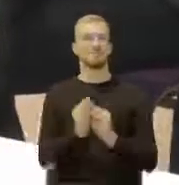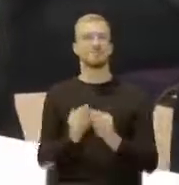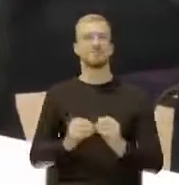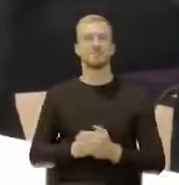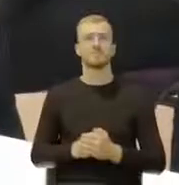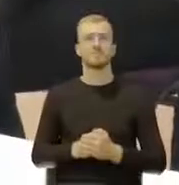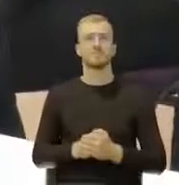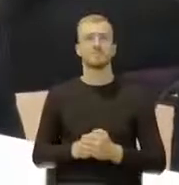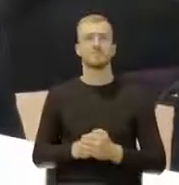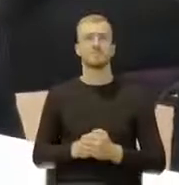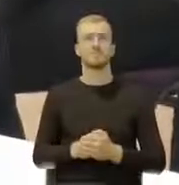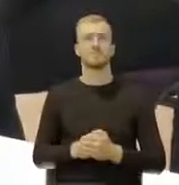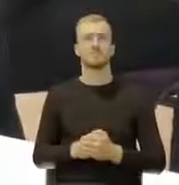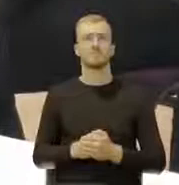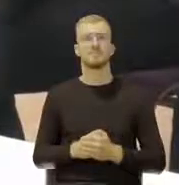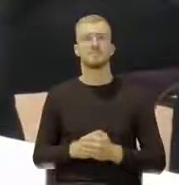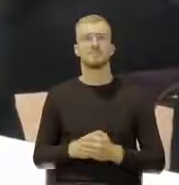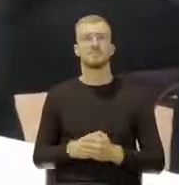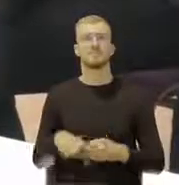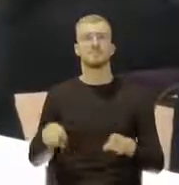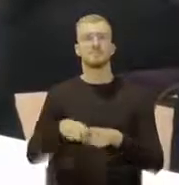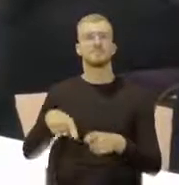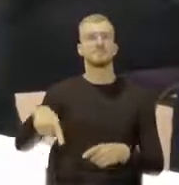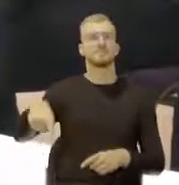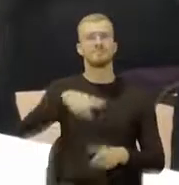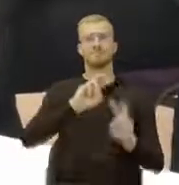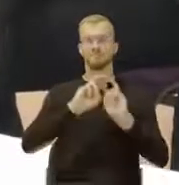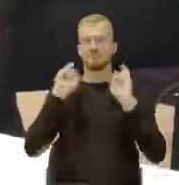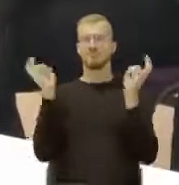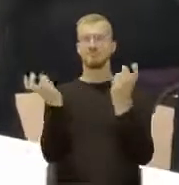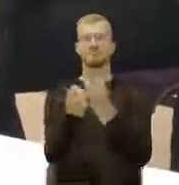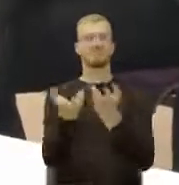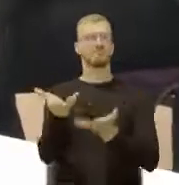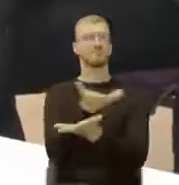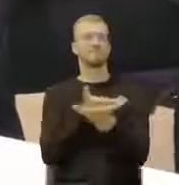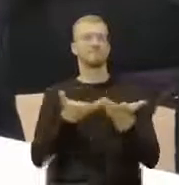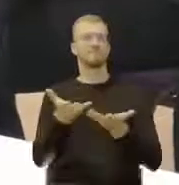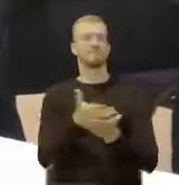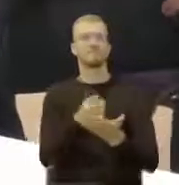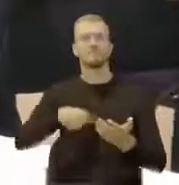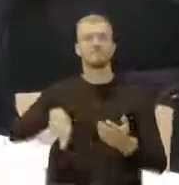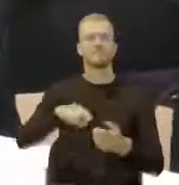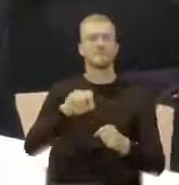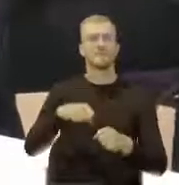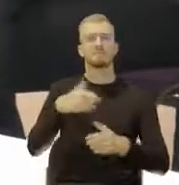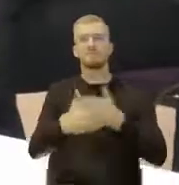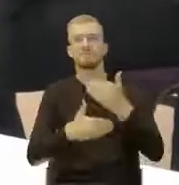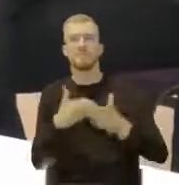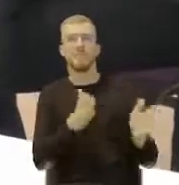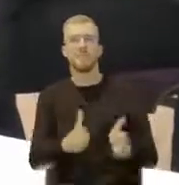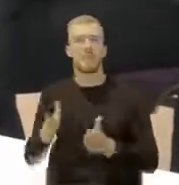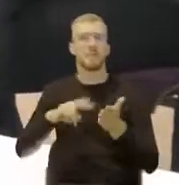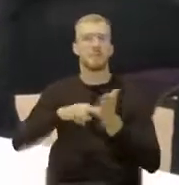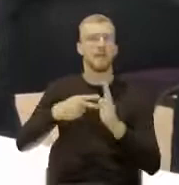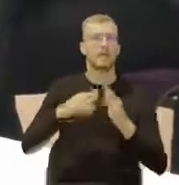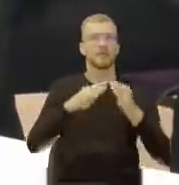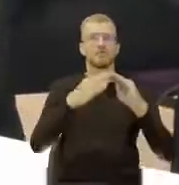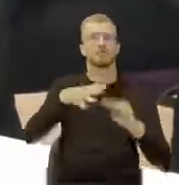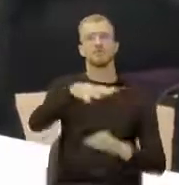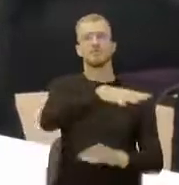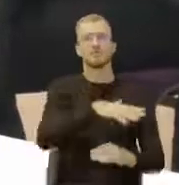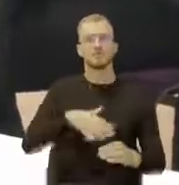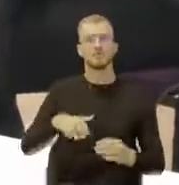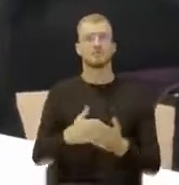agenda under review. I am speaking on behalf of UITP, which is the International Association of Public Transport. It's a